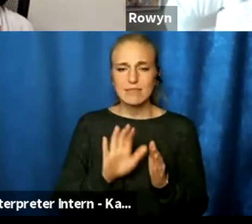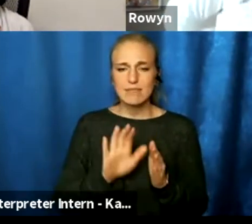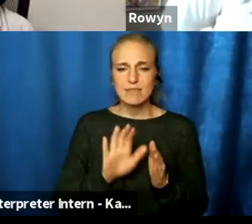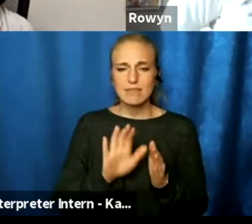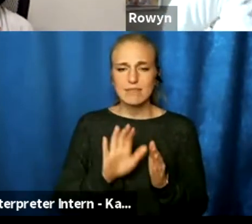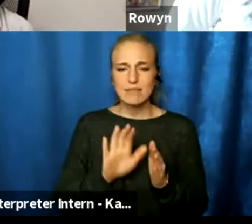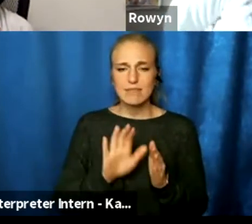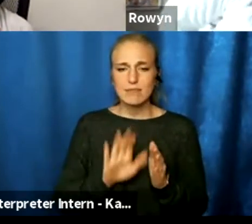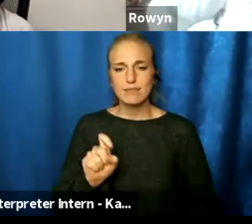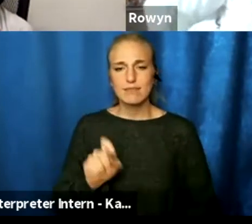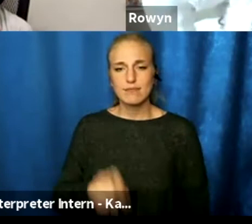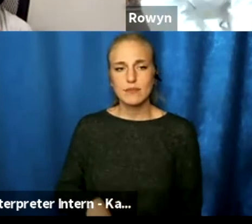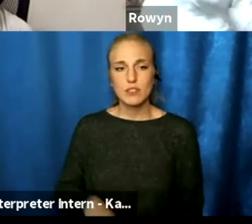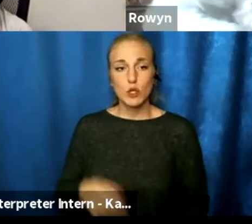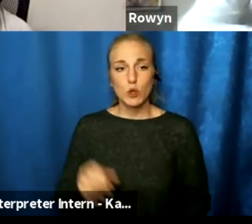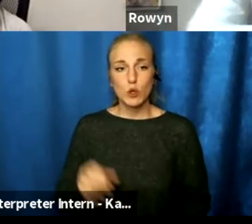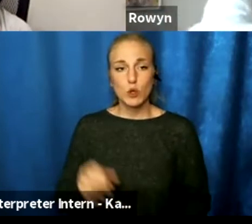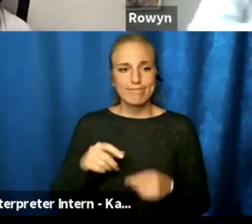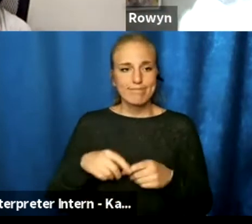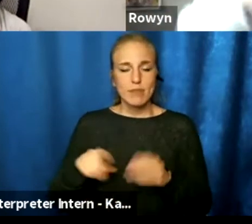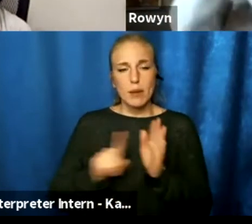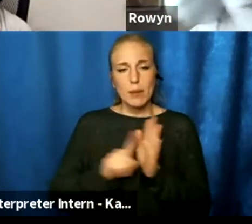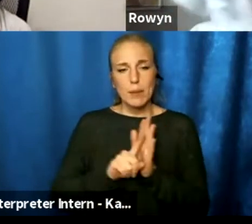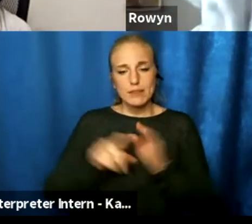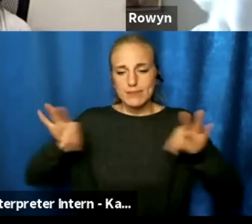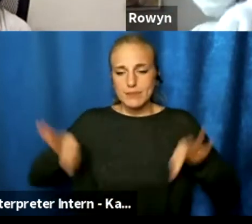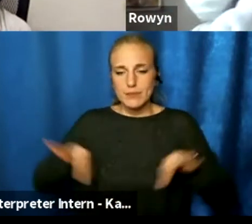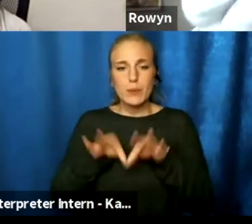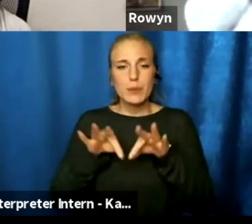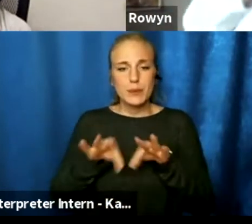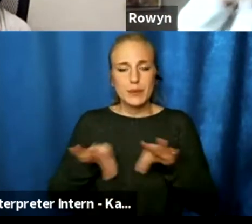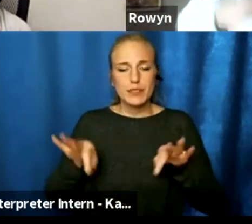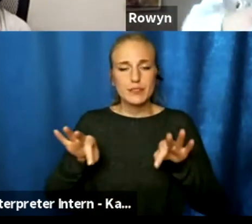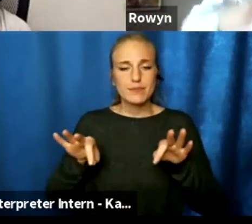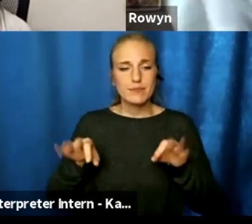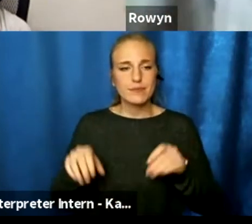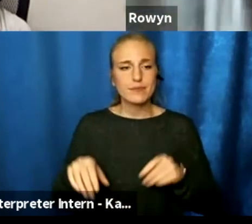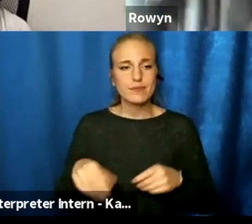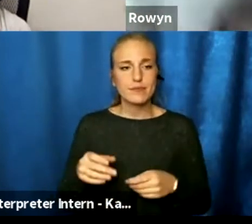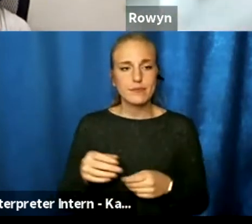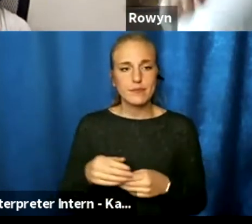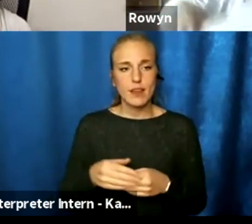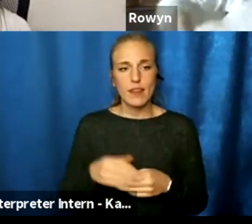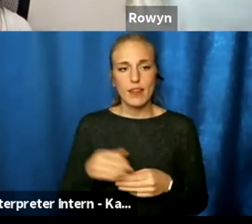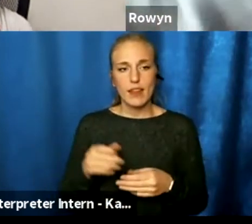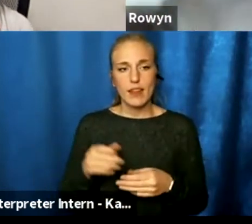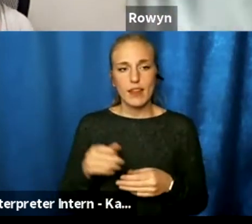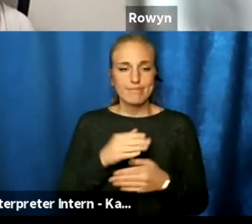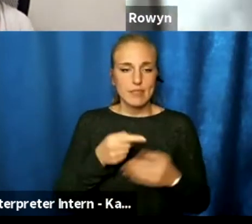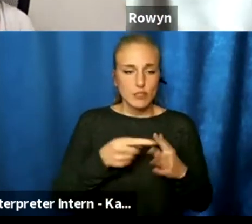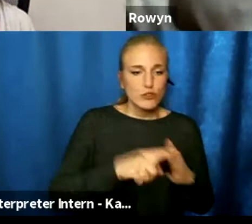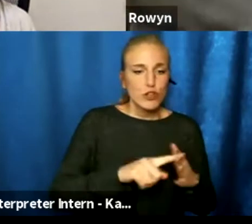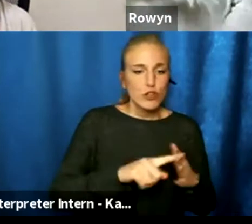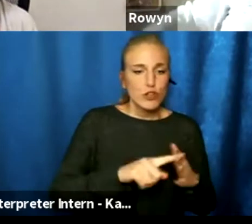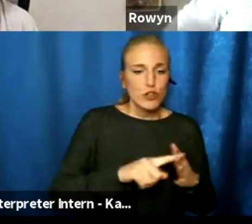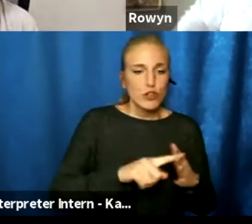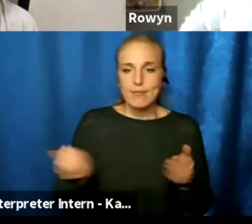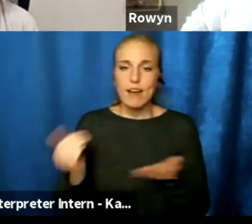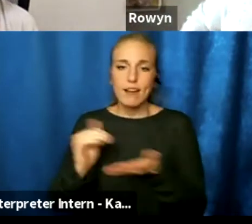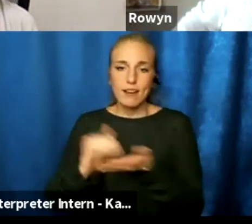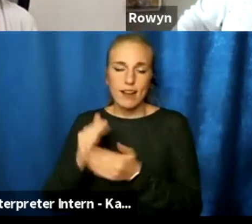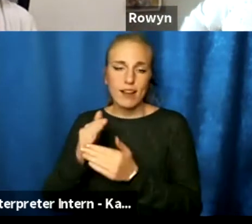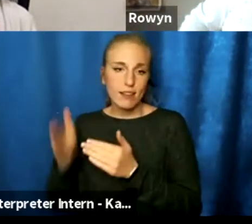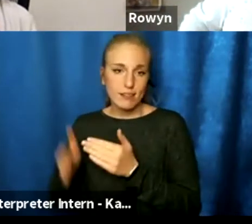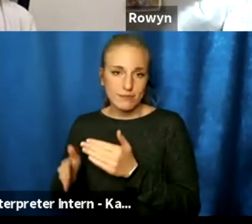to begin. I'll ring the chimes when we are ending. But I invite you